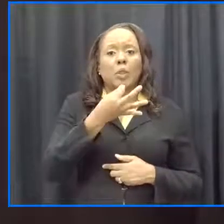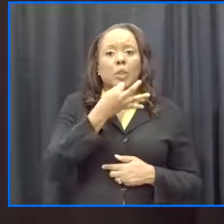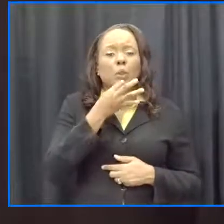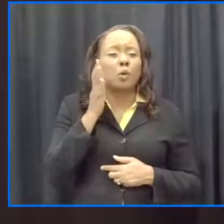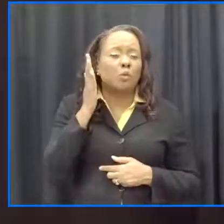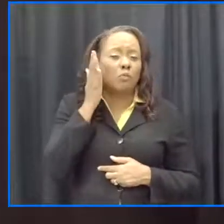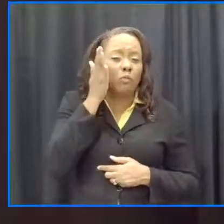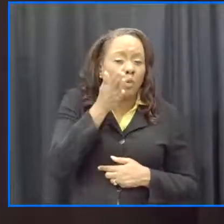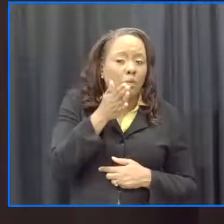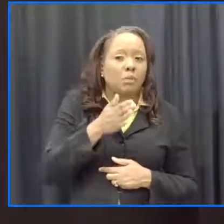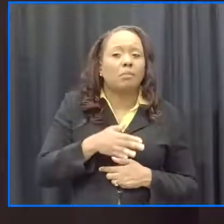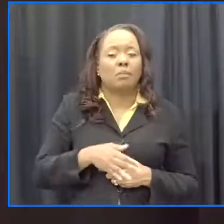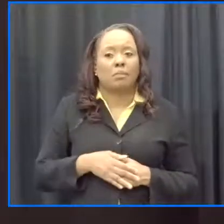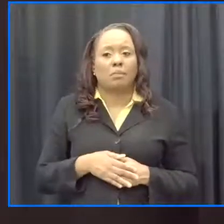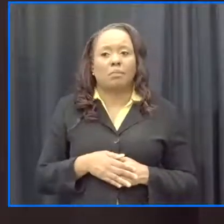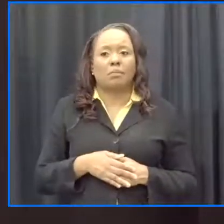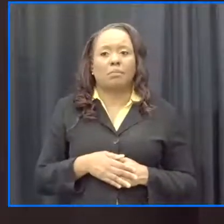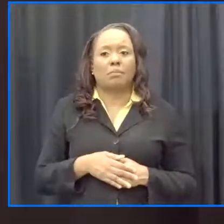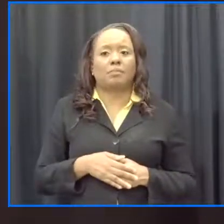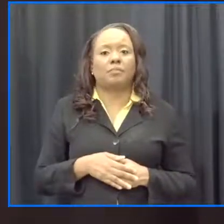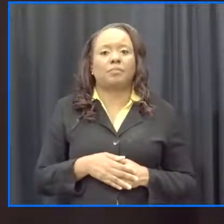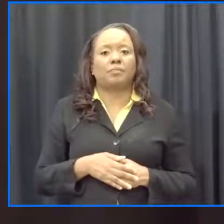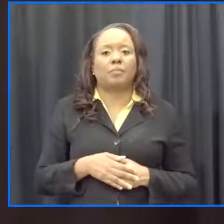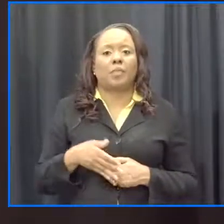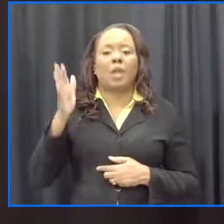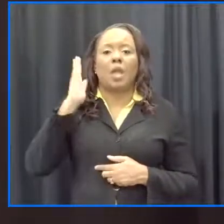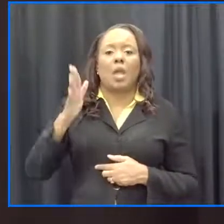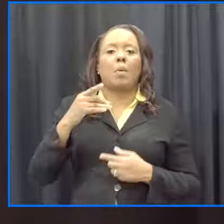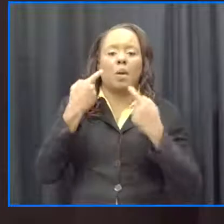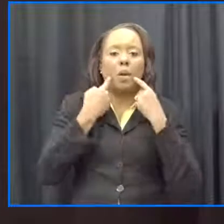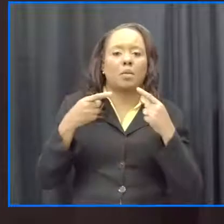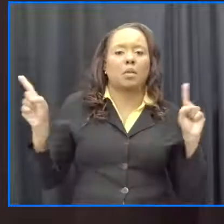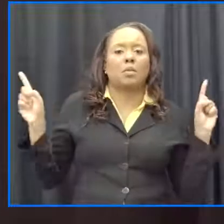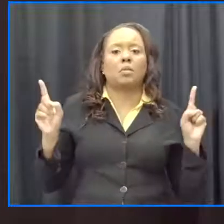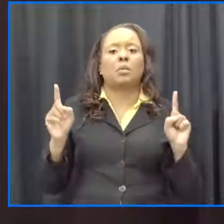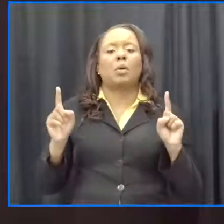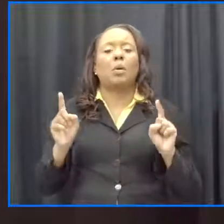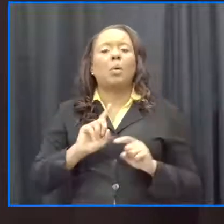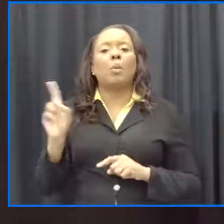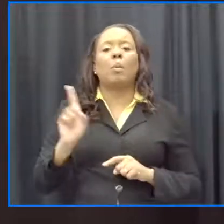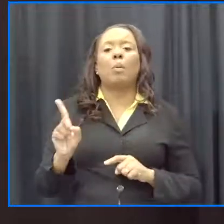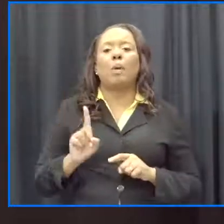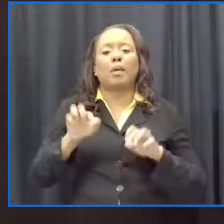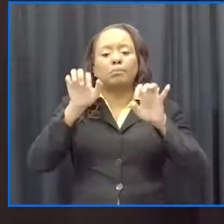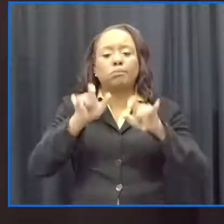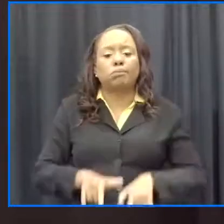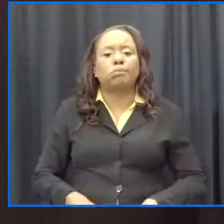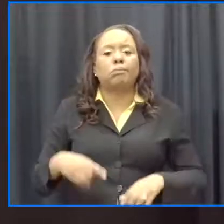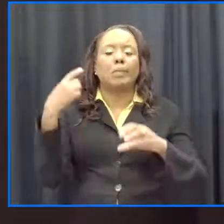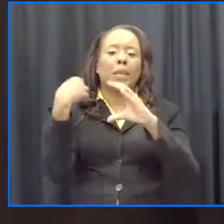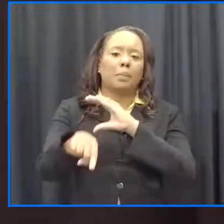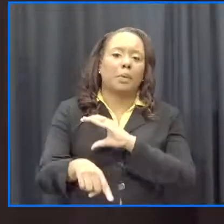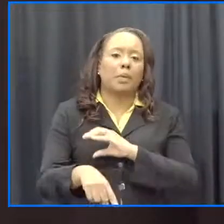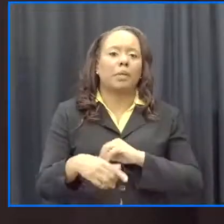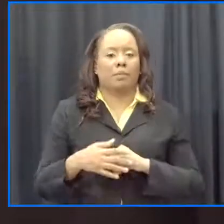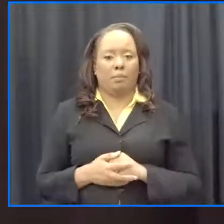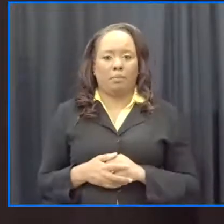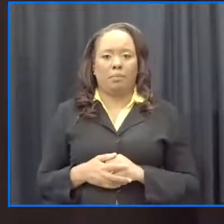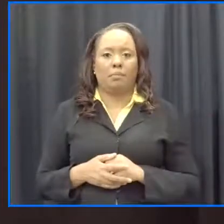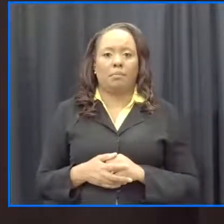near future, details will be given as to where comments and suggestions may be emailed or